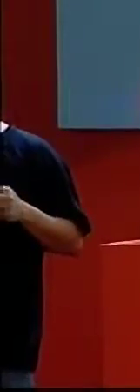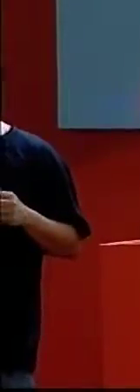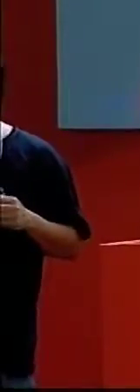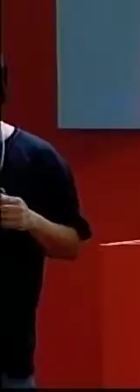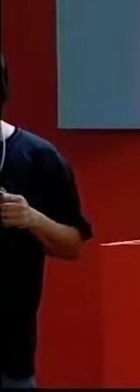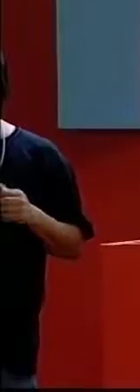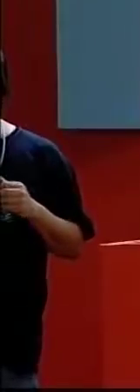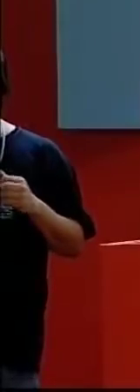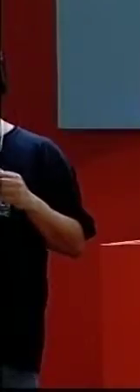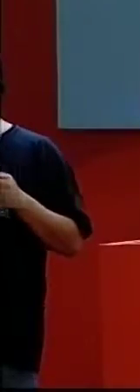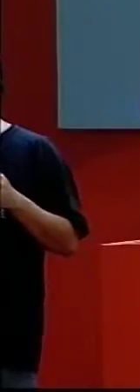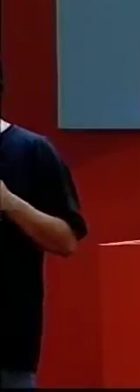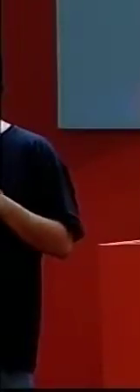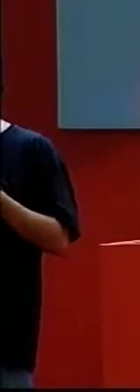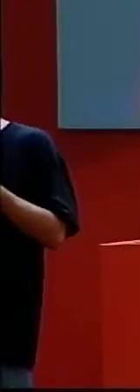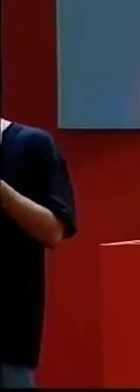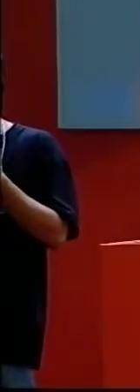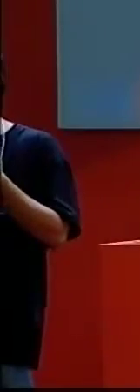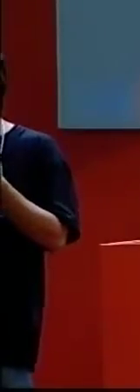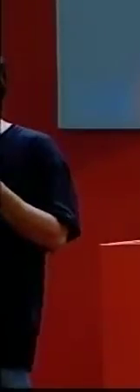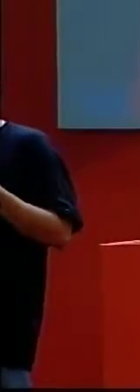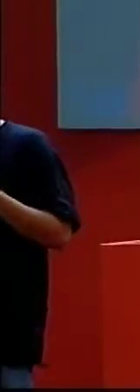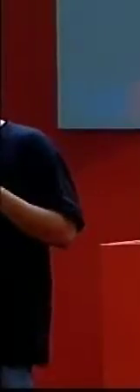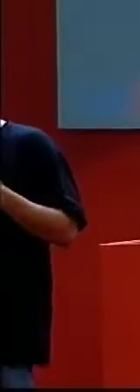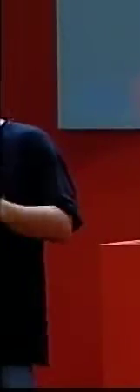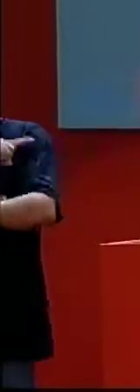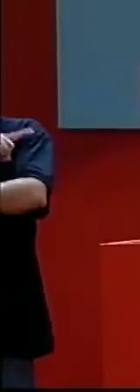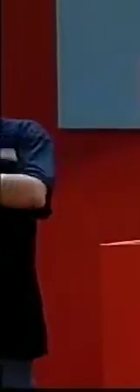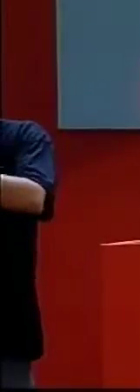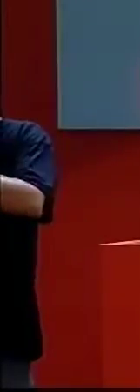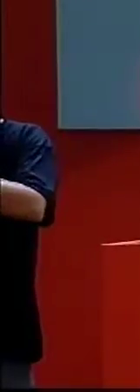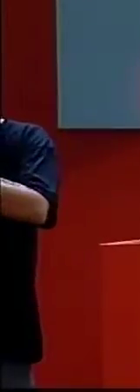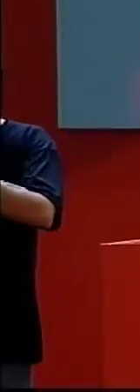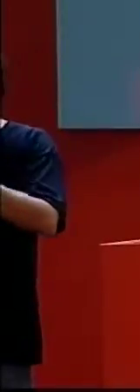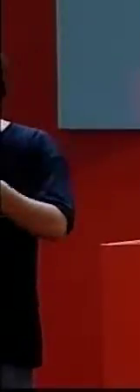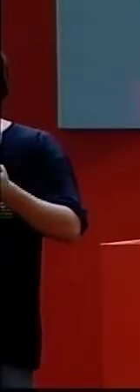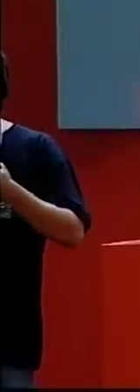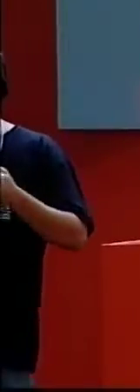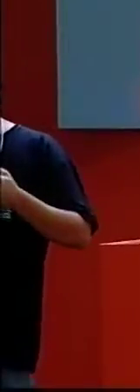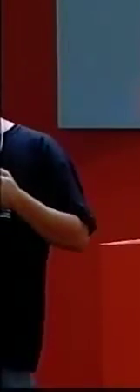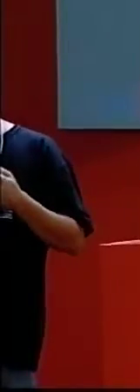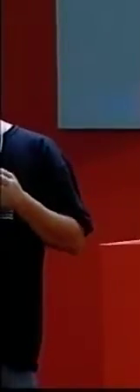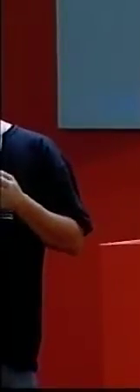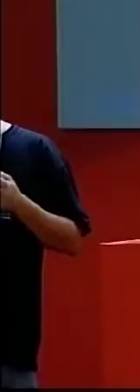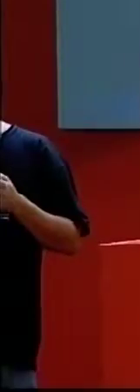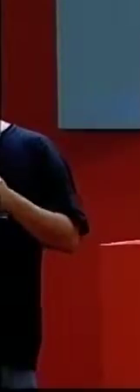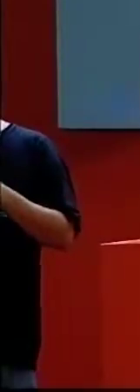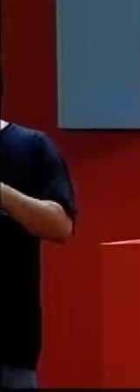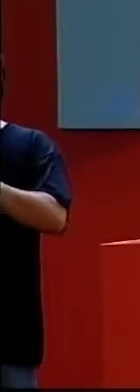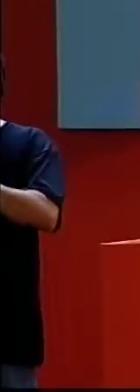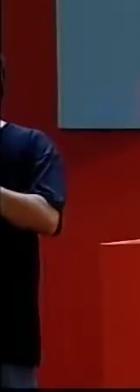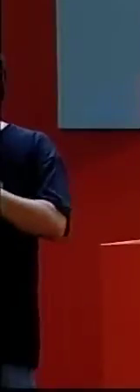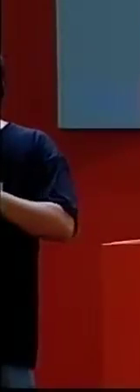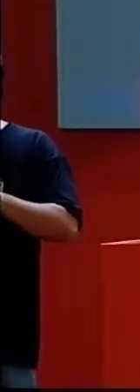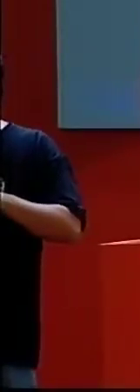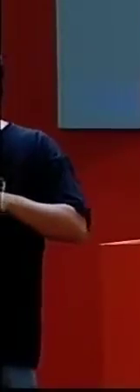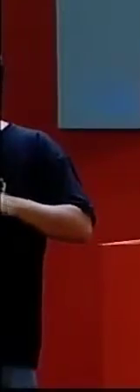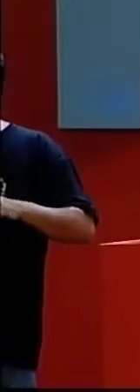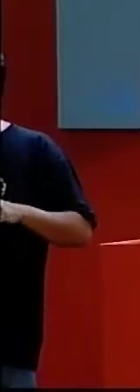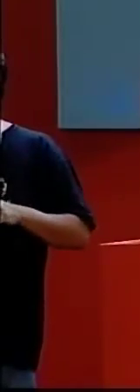disempowering result. But I would see it very differently. In fact, I think that what happened in